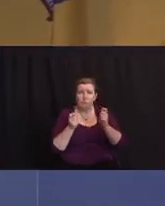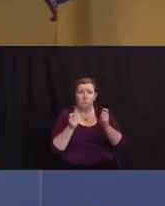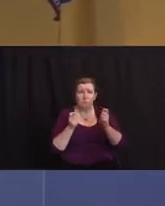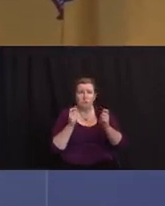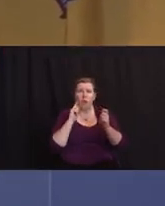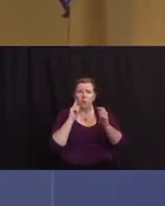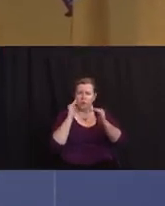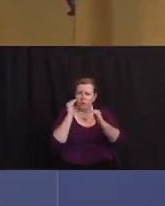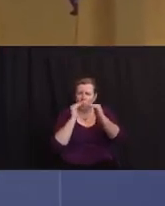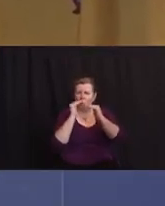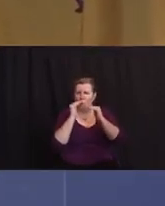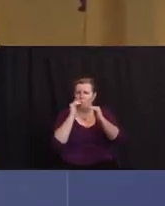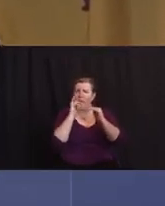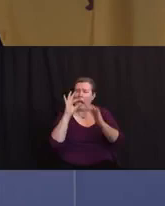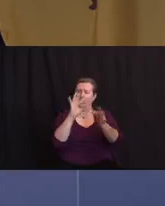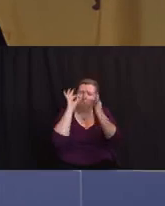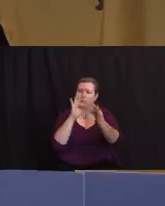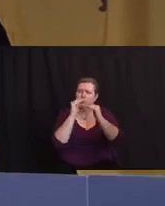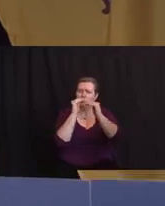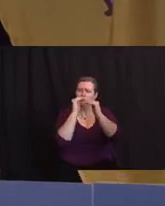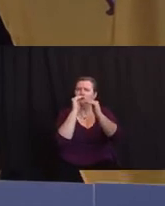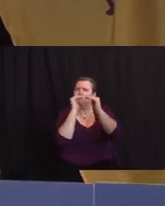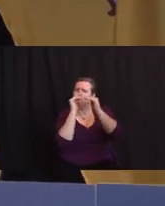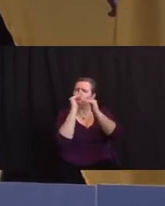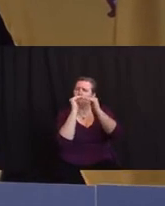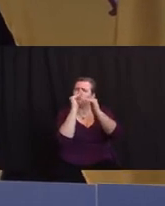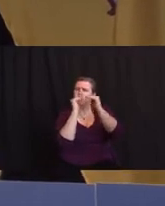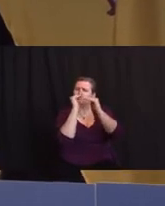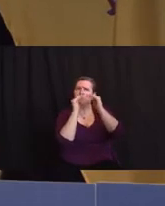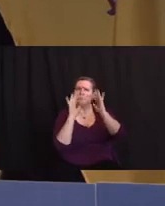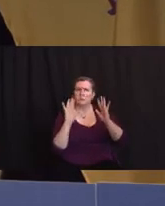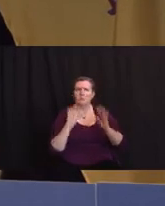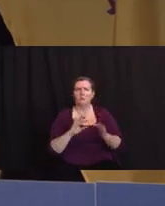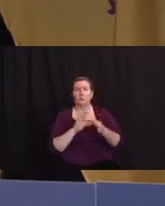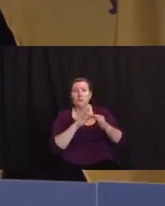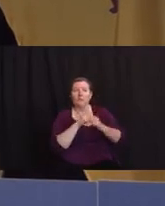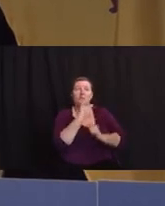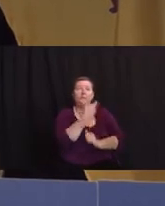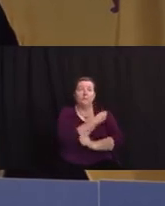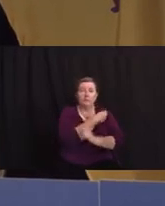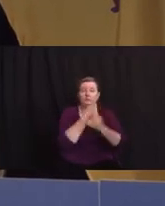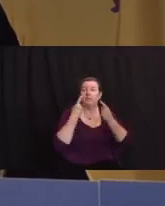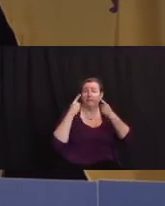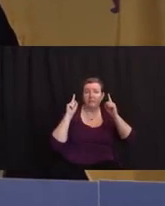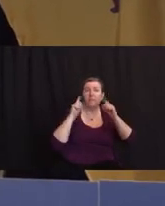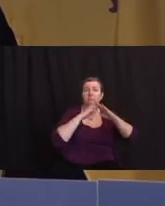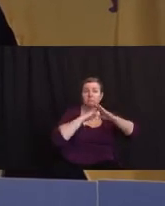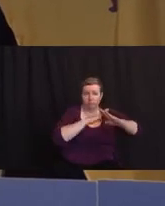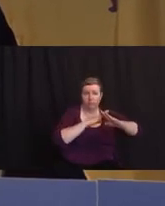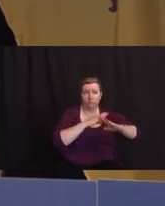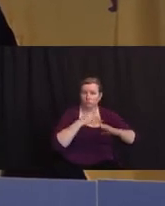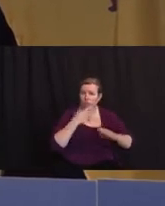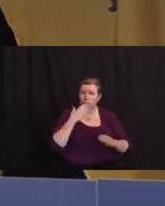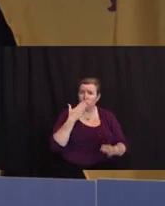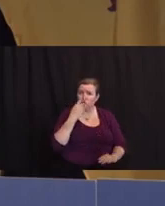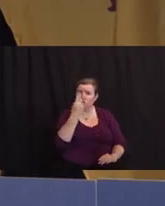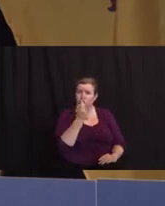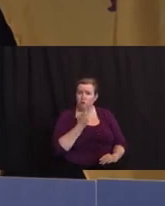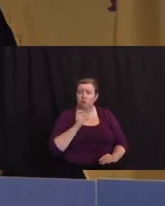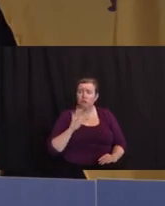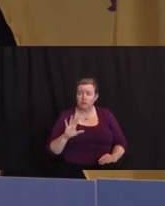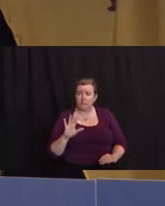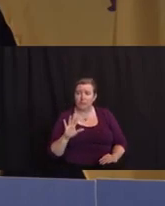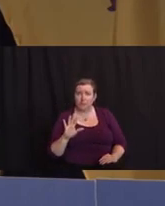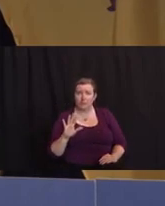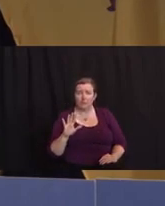You ask excellent questions about vaccine efficacy because it does get confusing, and there are different ways to look at it. There's this way to